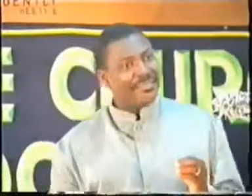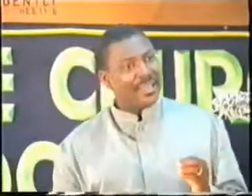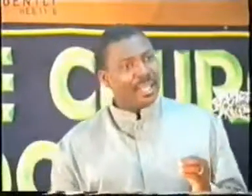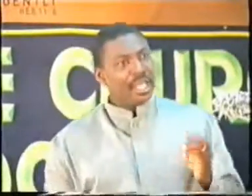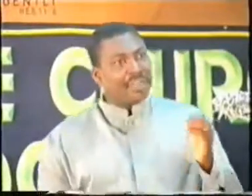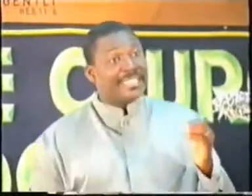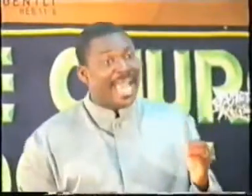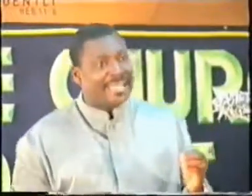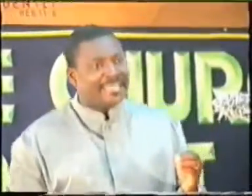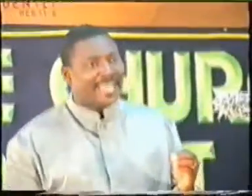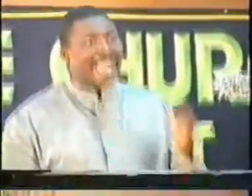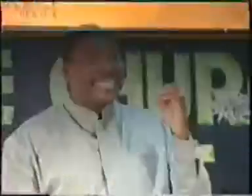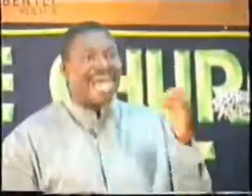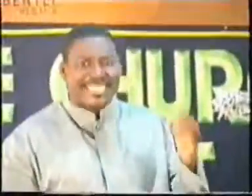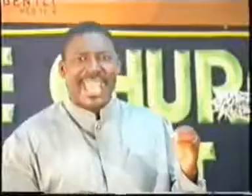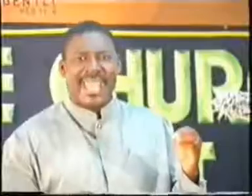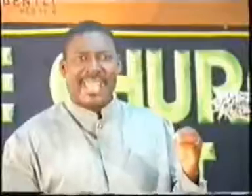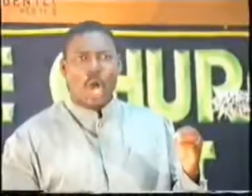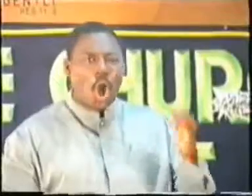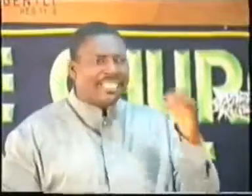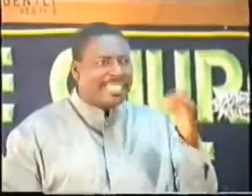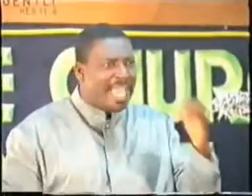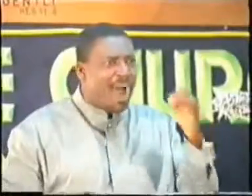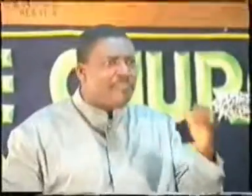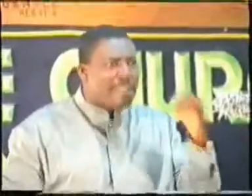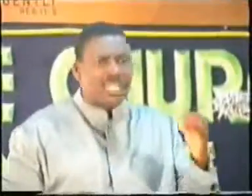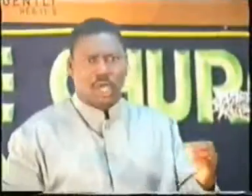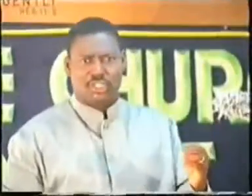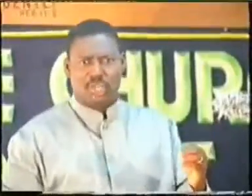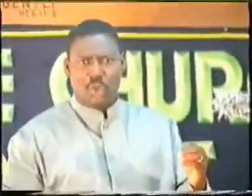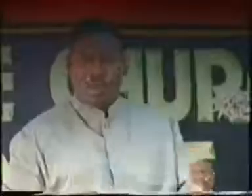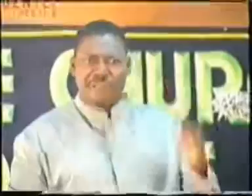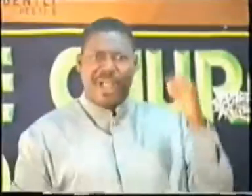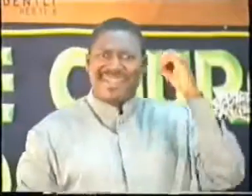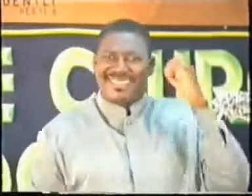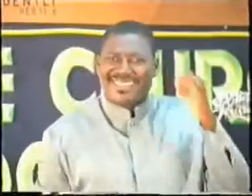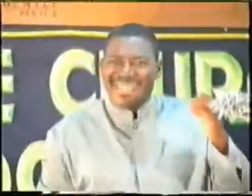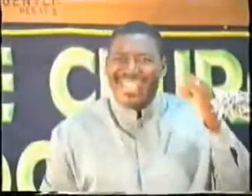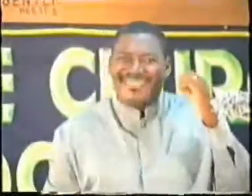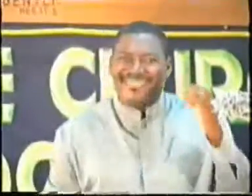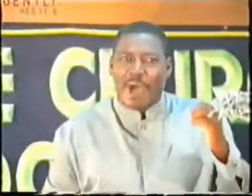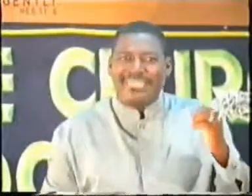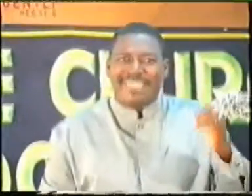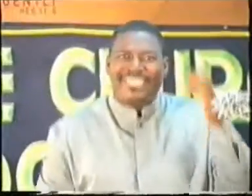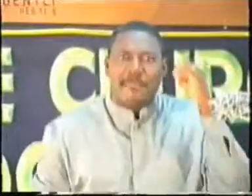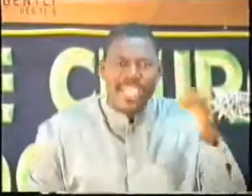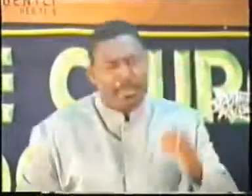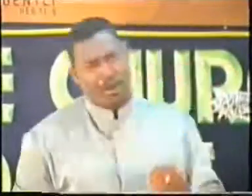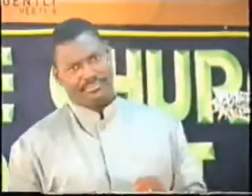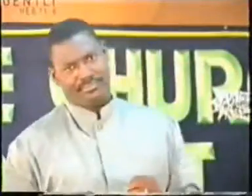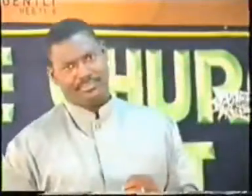se, Christianity eshaasye on the day of Pentecost with about